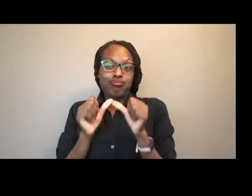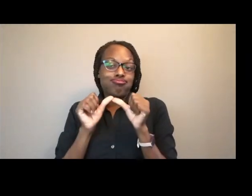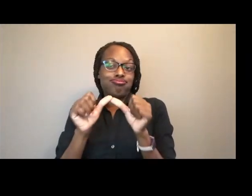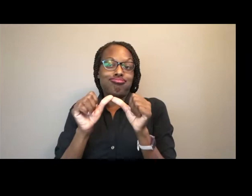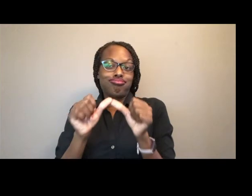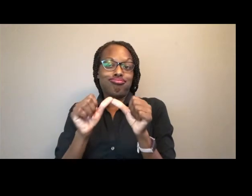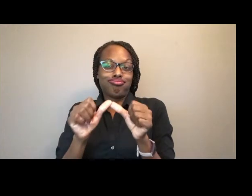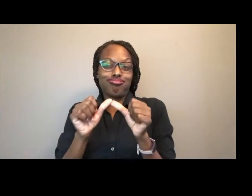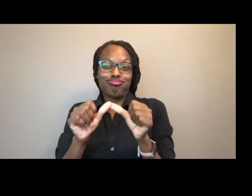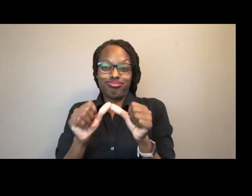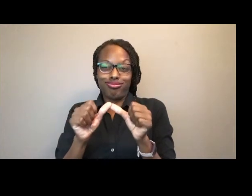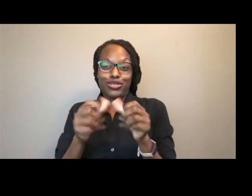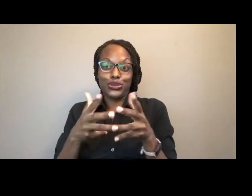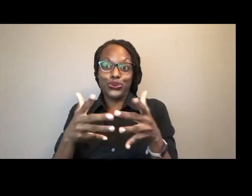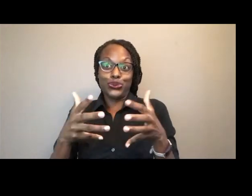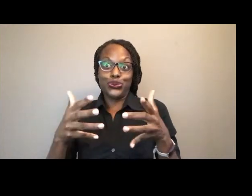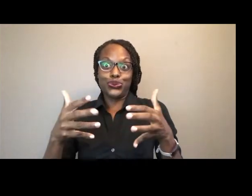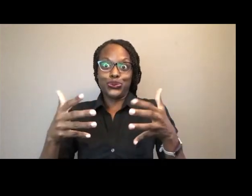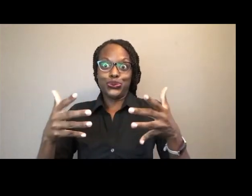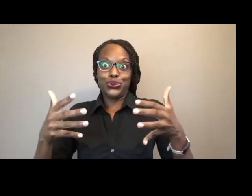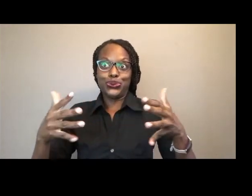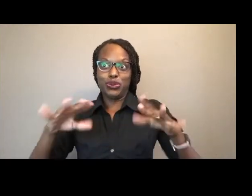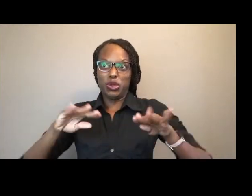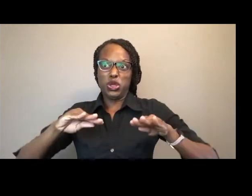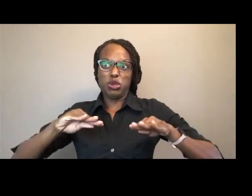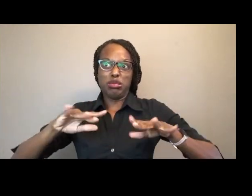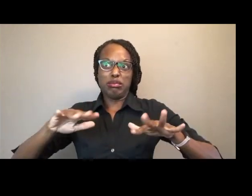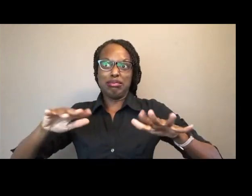further. Andy Byford